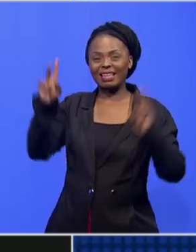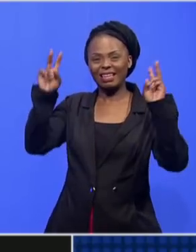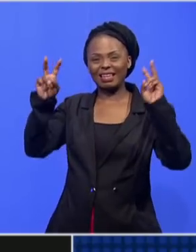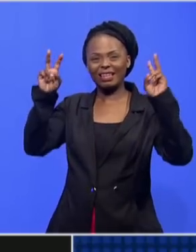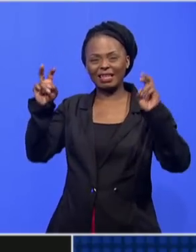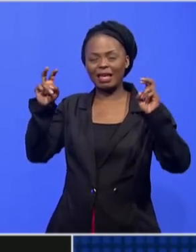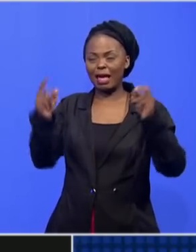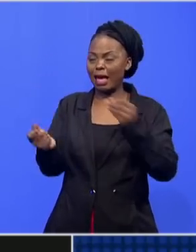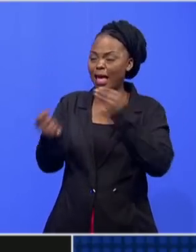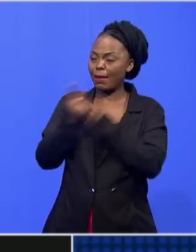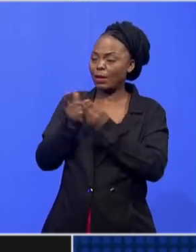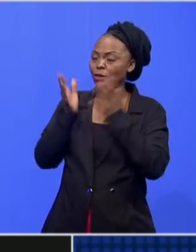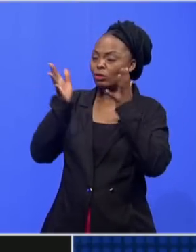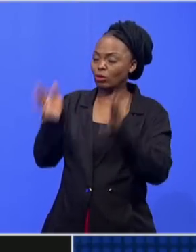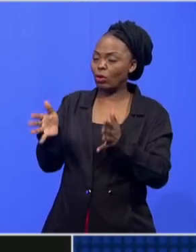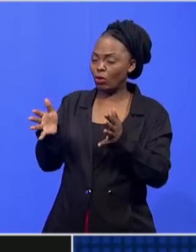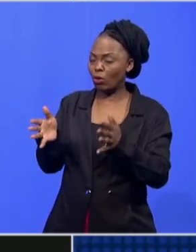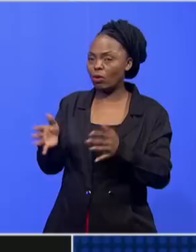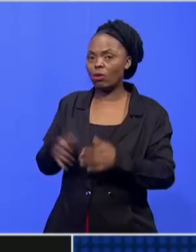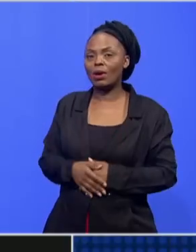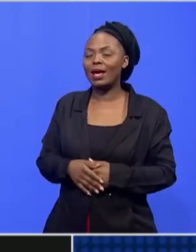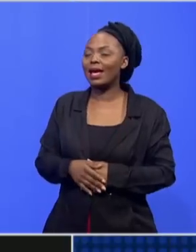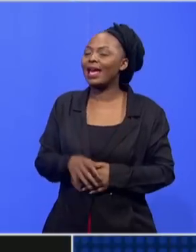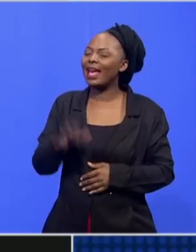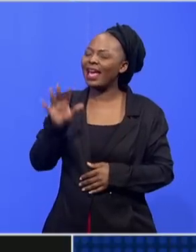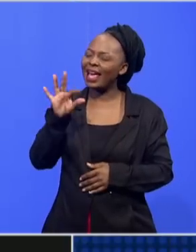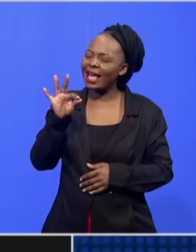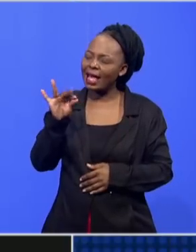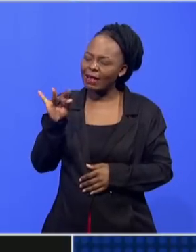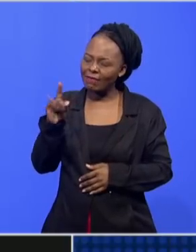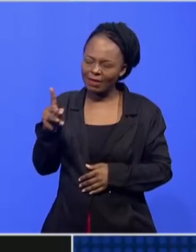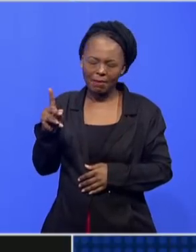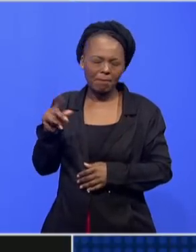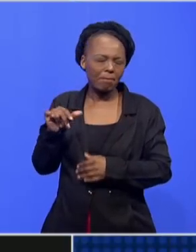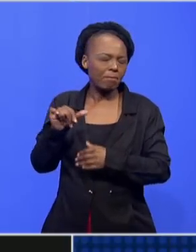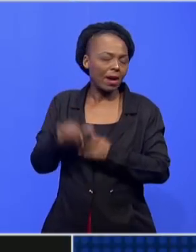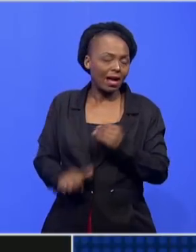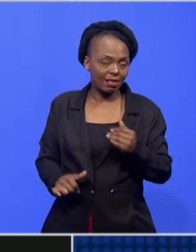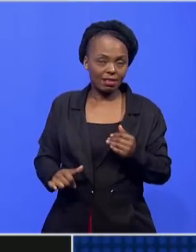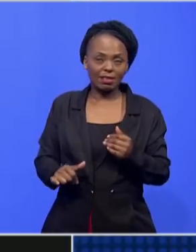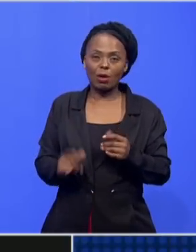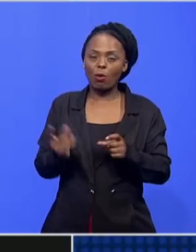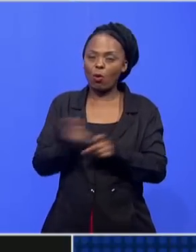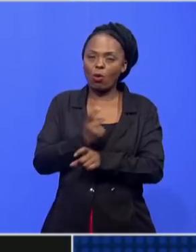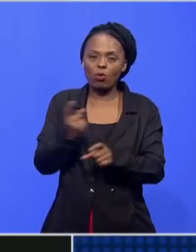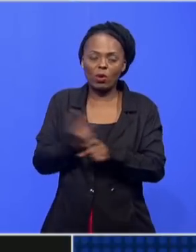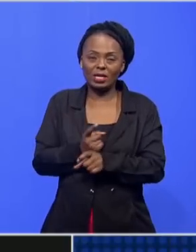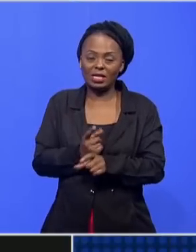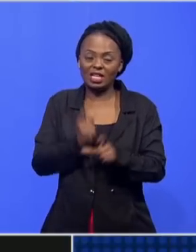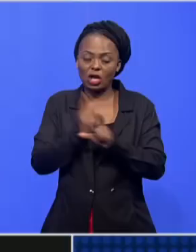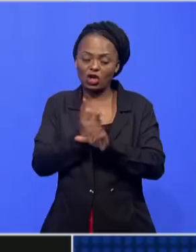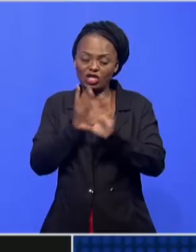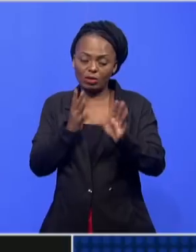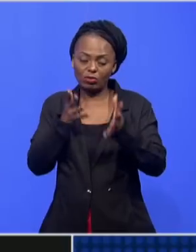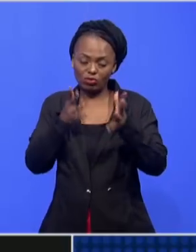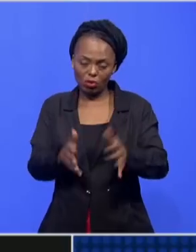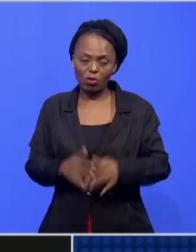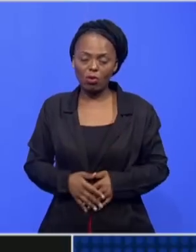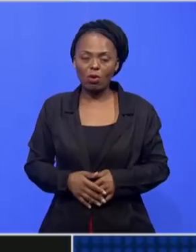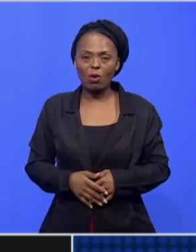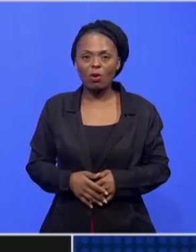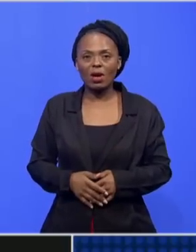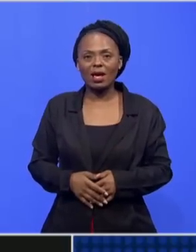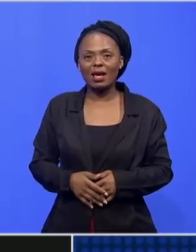incidents, they happen almost every month in this township. You have a situation where almost